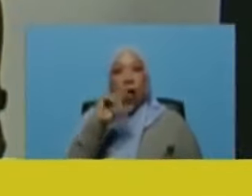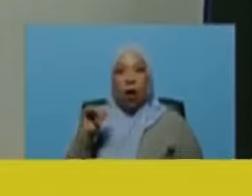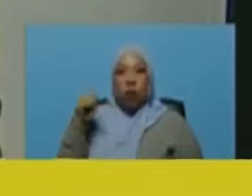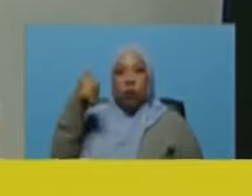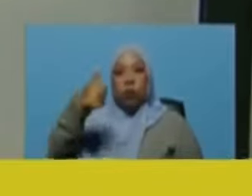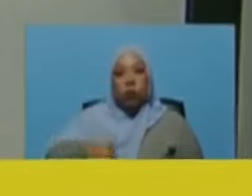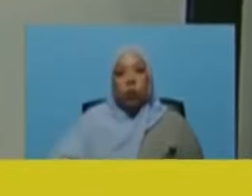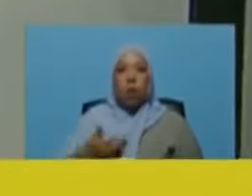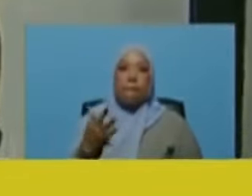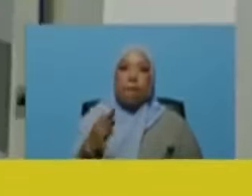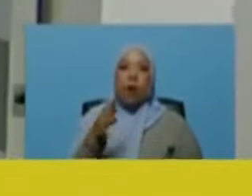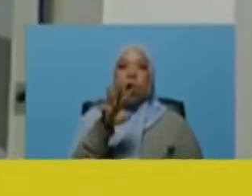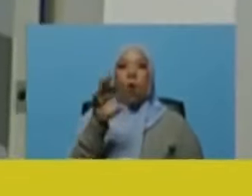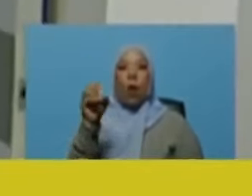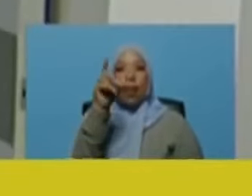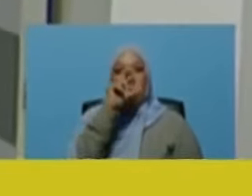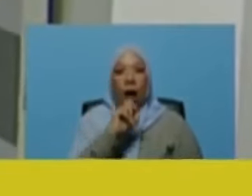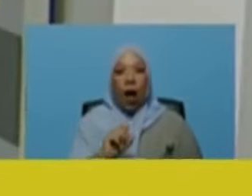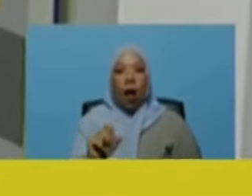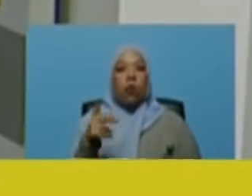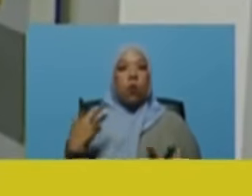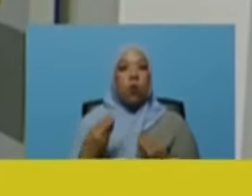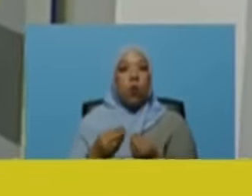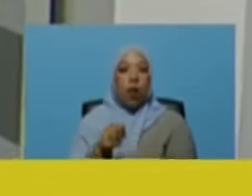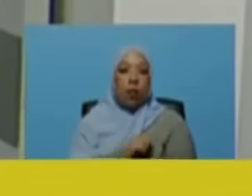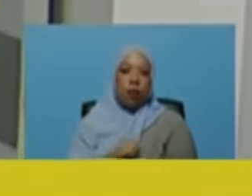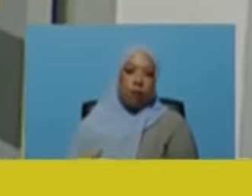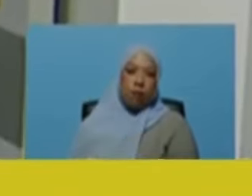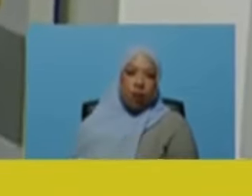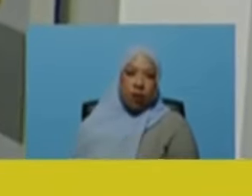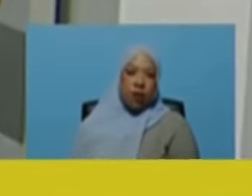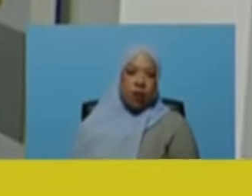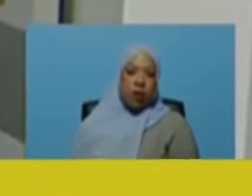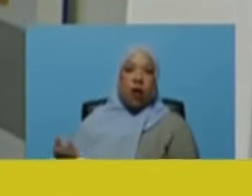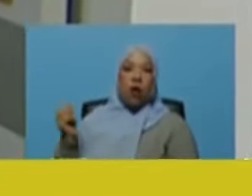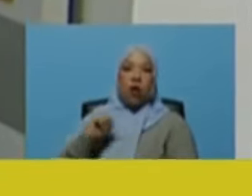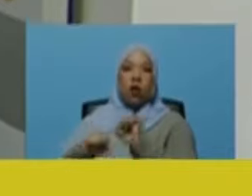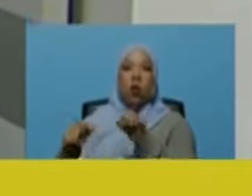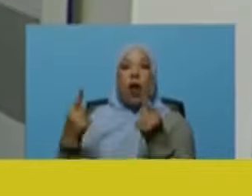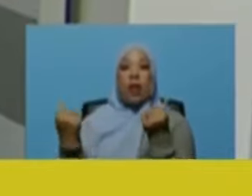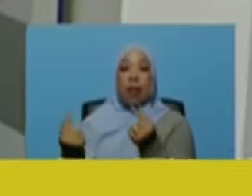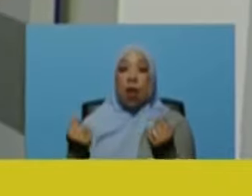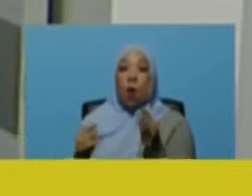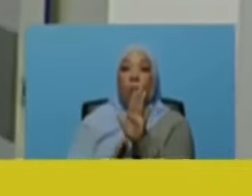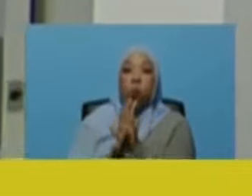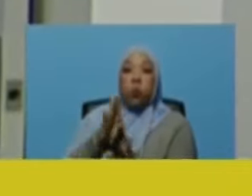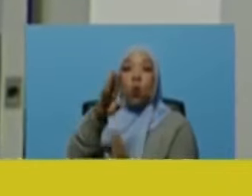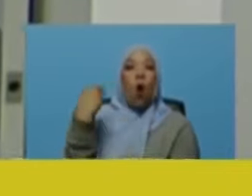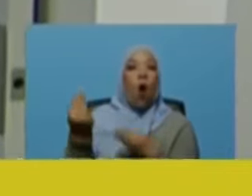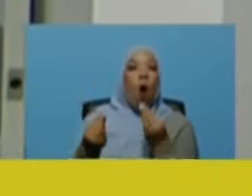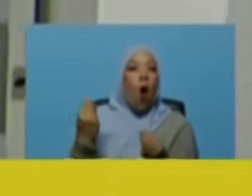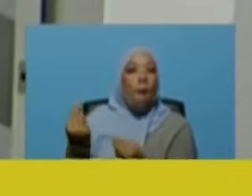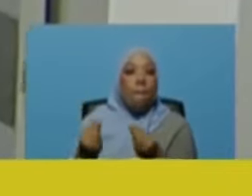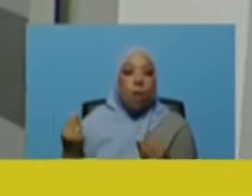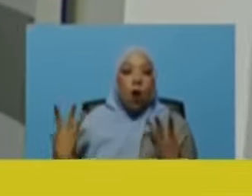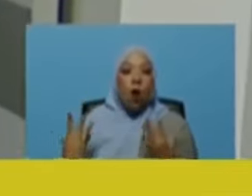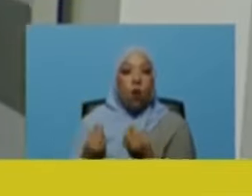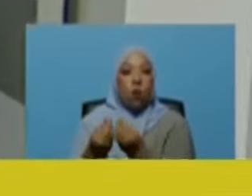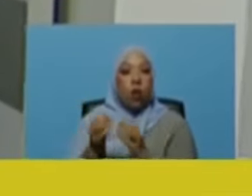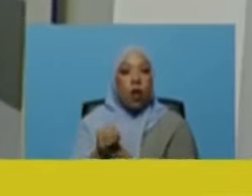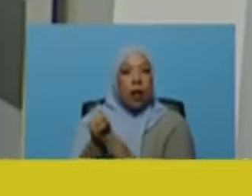More than 20, 40 years ago, it was given to the private hands, and now we are in the phase of recovery together with the People's